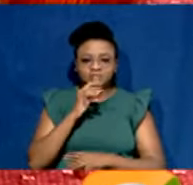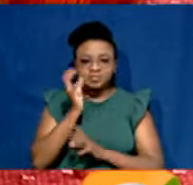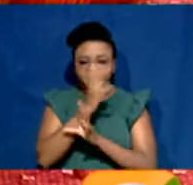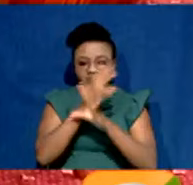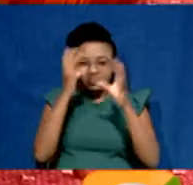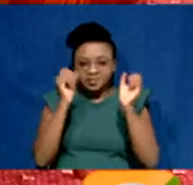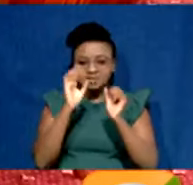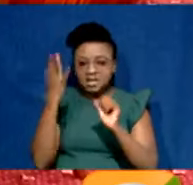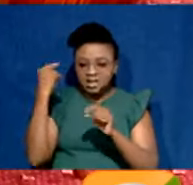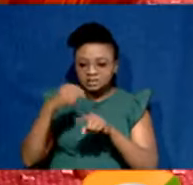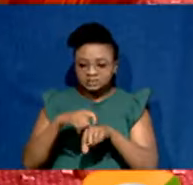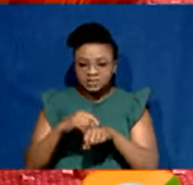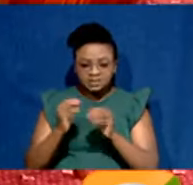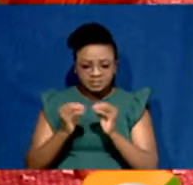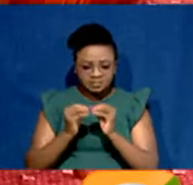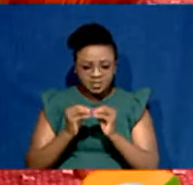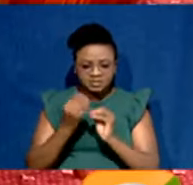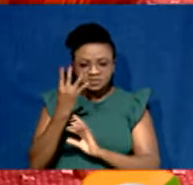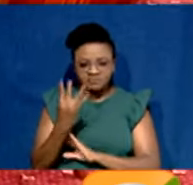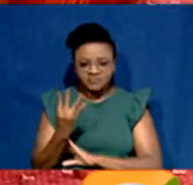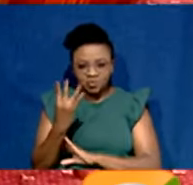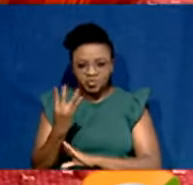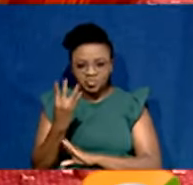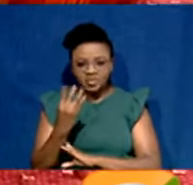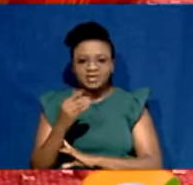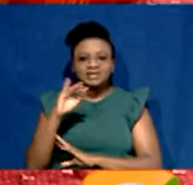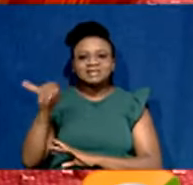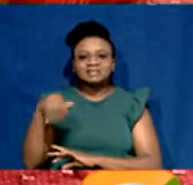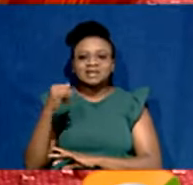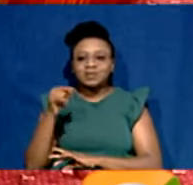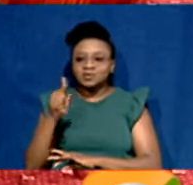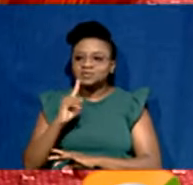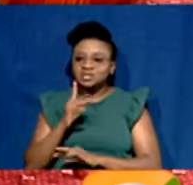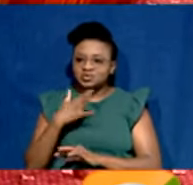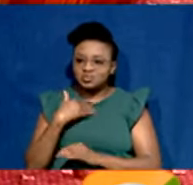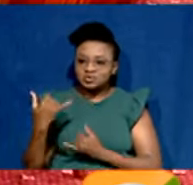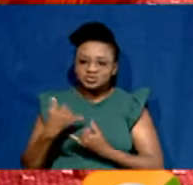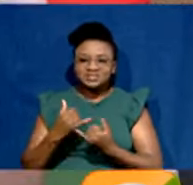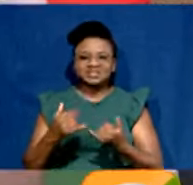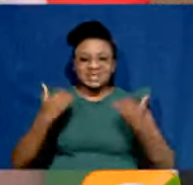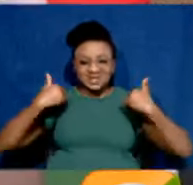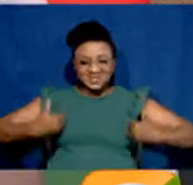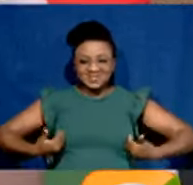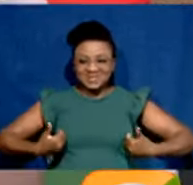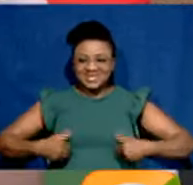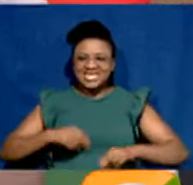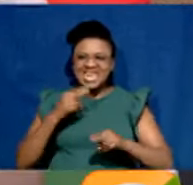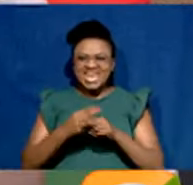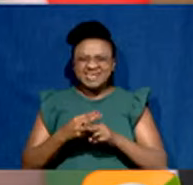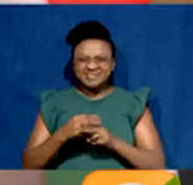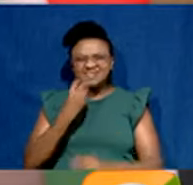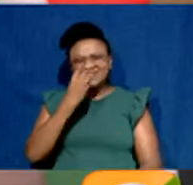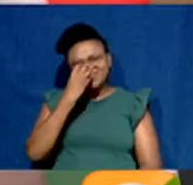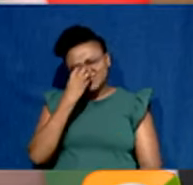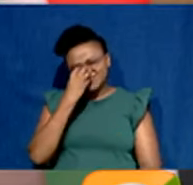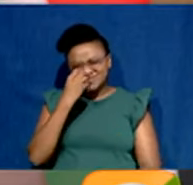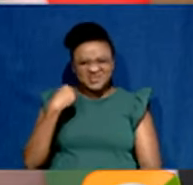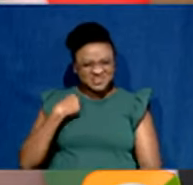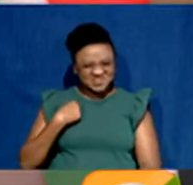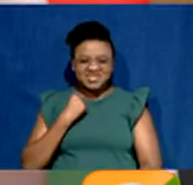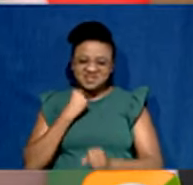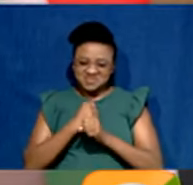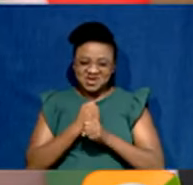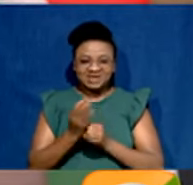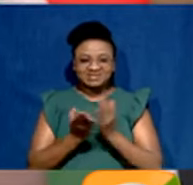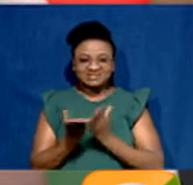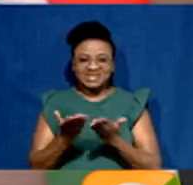on the 4th of January, you said you'd have wanted to introduce yourself. So please go ahead. William Ruto is my name, and I work for the people